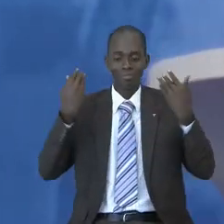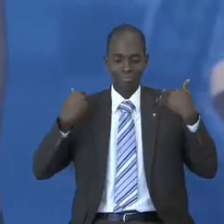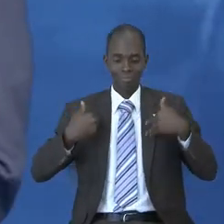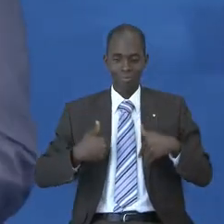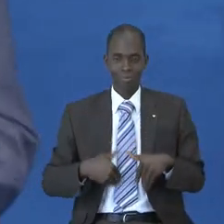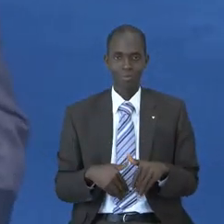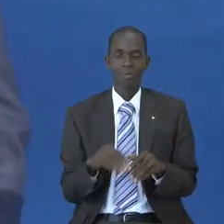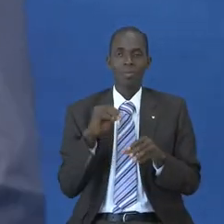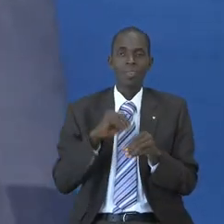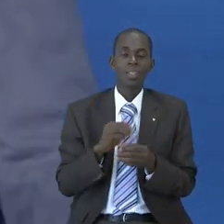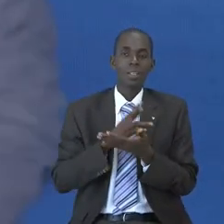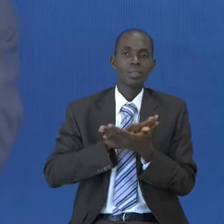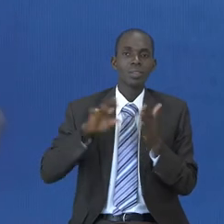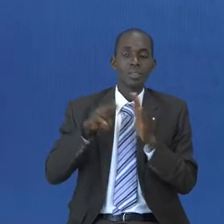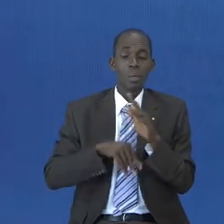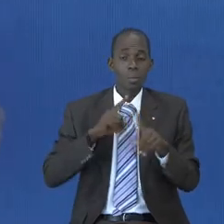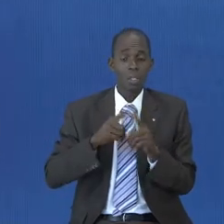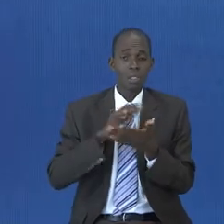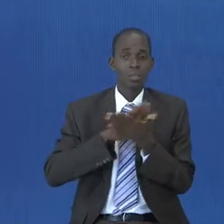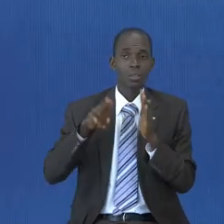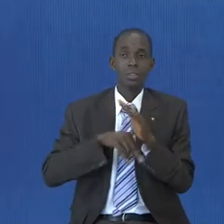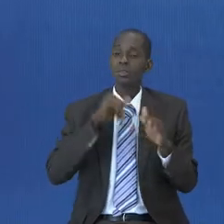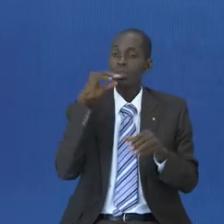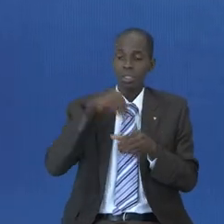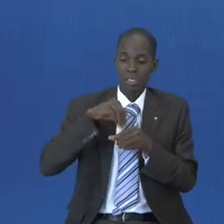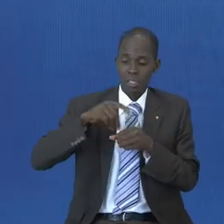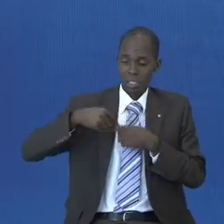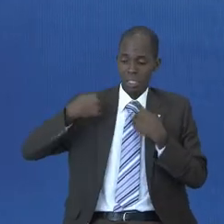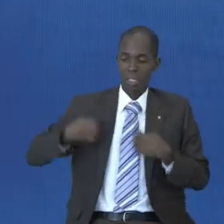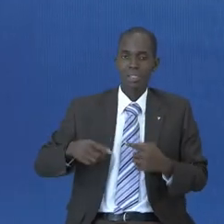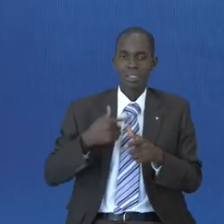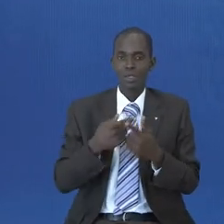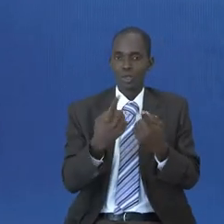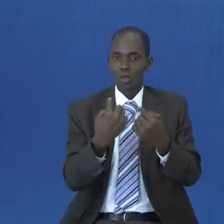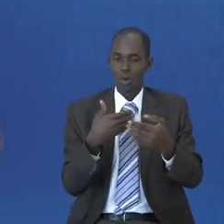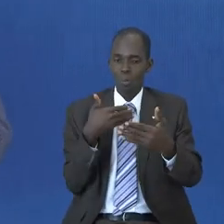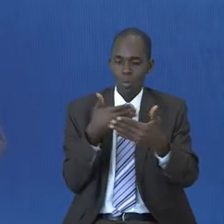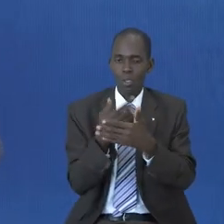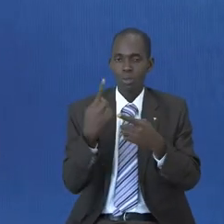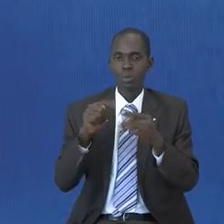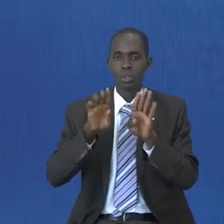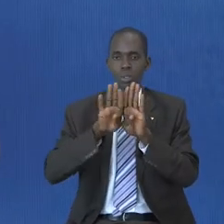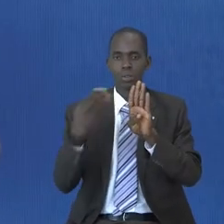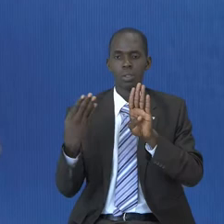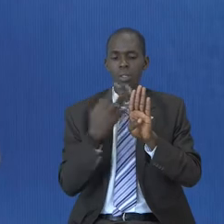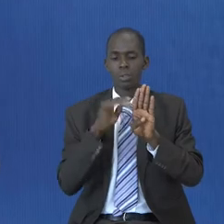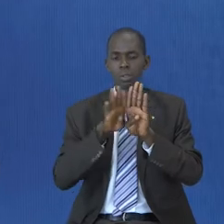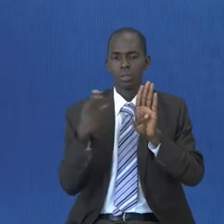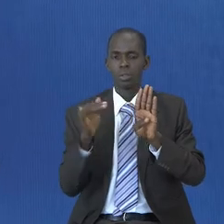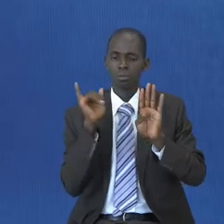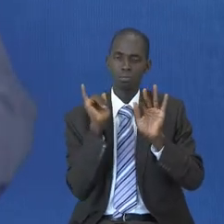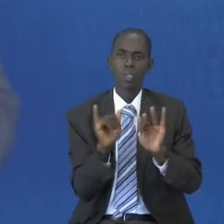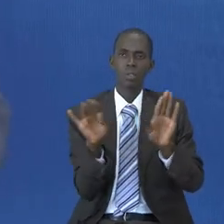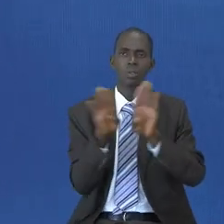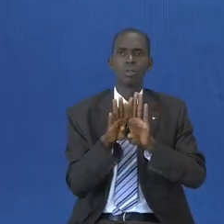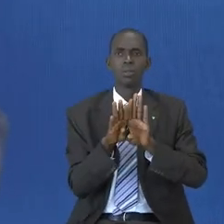the righteousness is not in the heart, then you come expecting the door to open, and the door is closed.